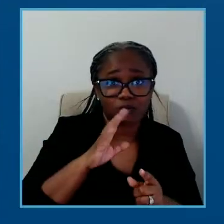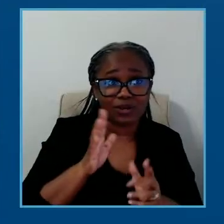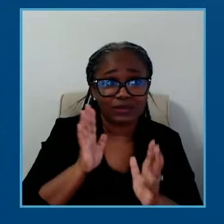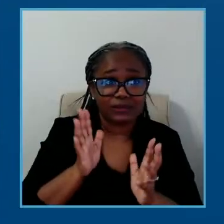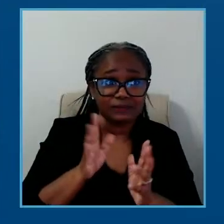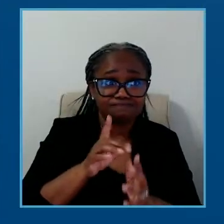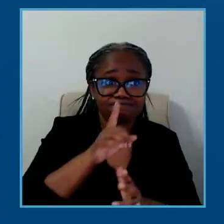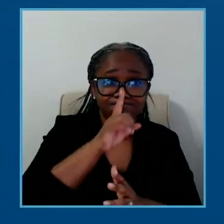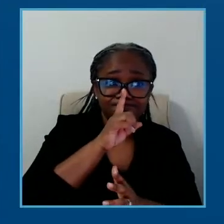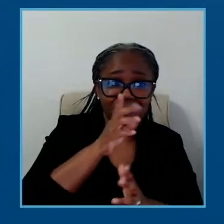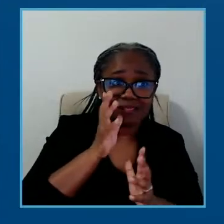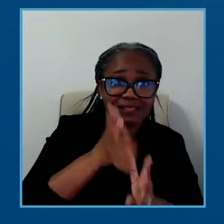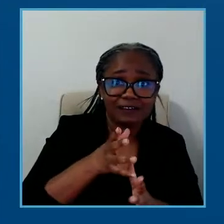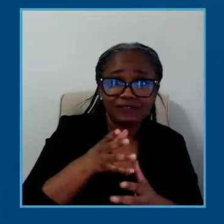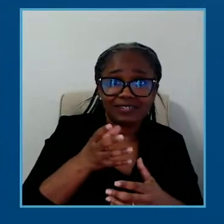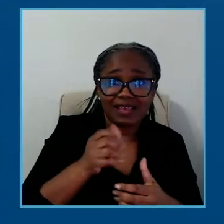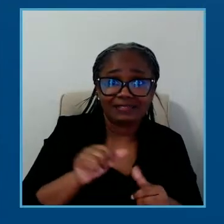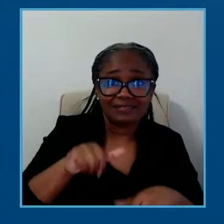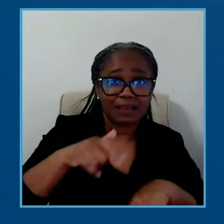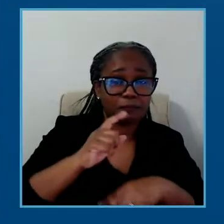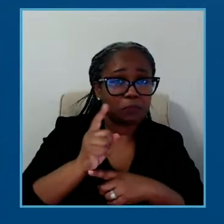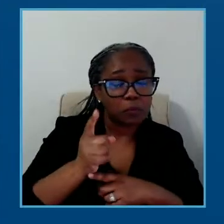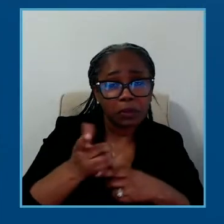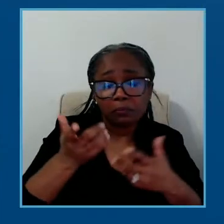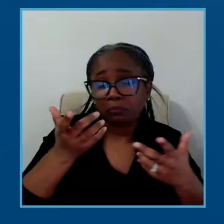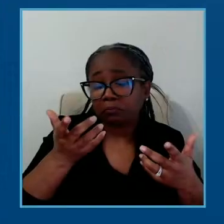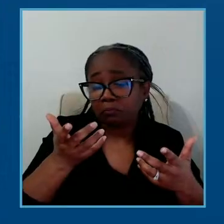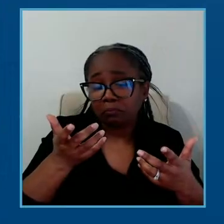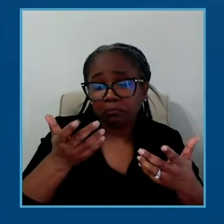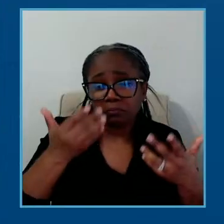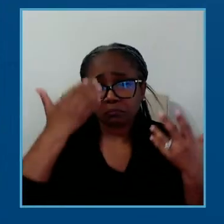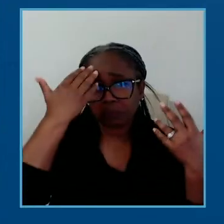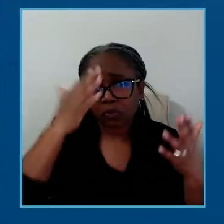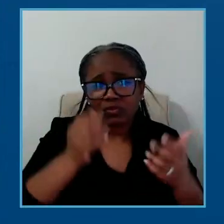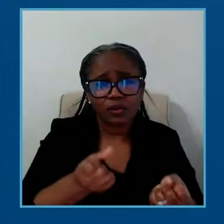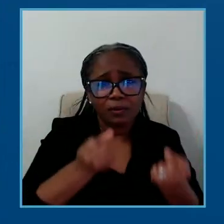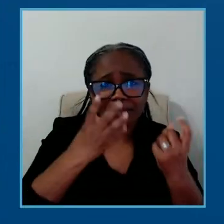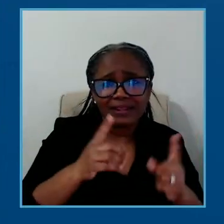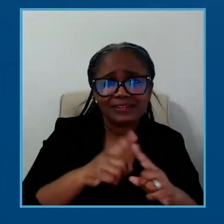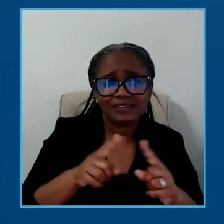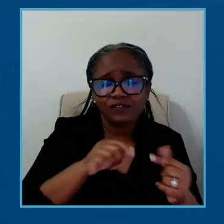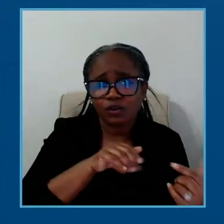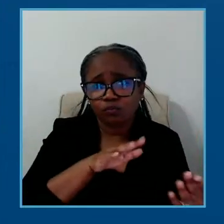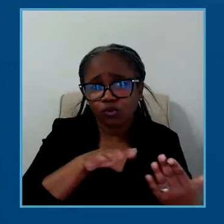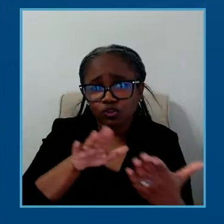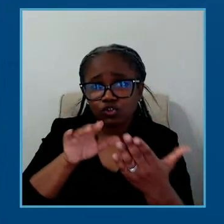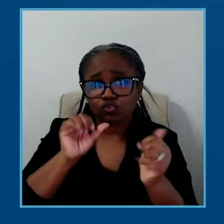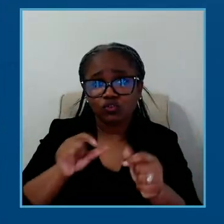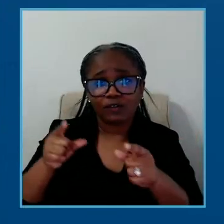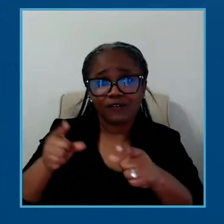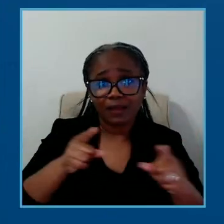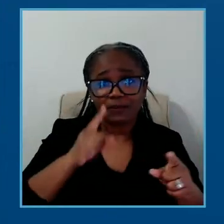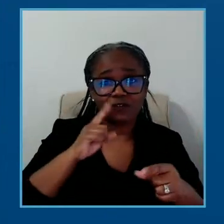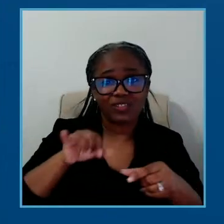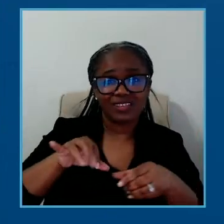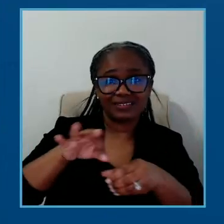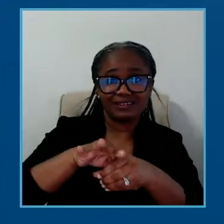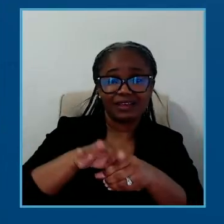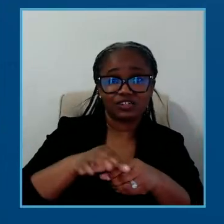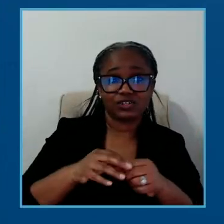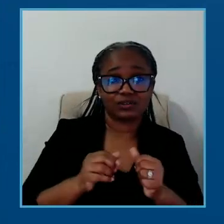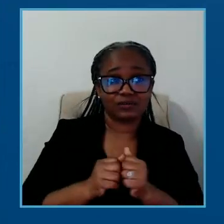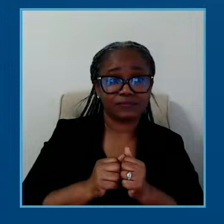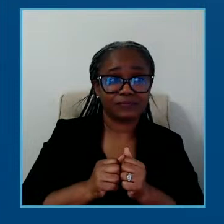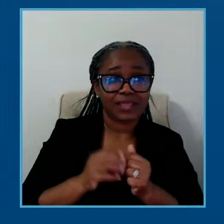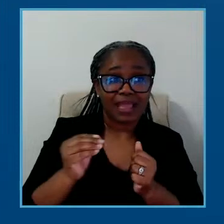like a lot of different ways that this vote could be conducted, and I'm quite confident that no matter who which matter